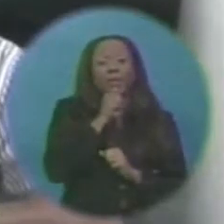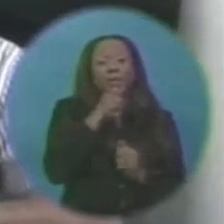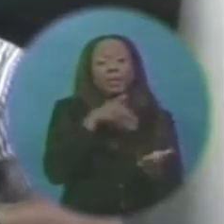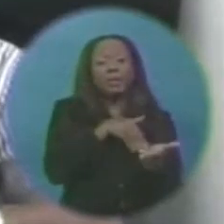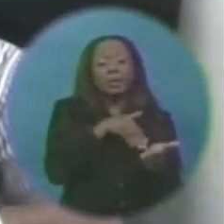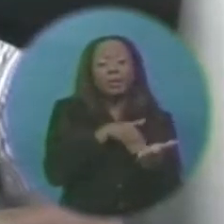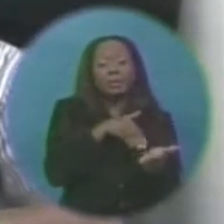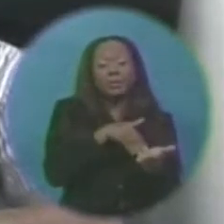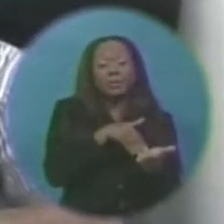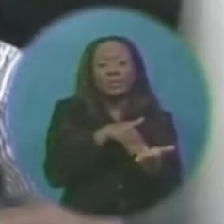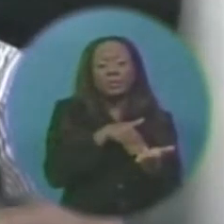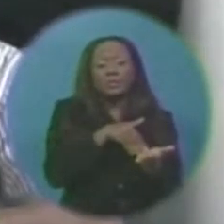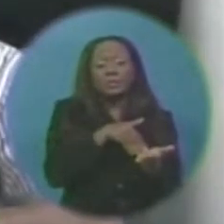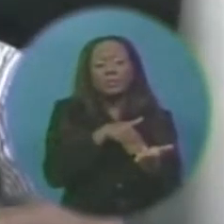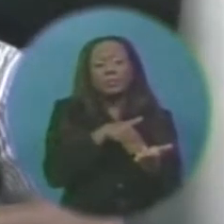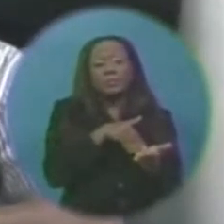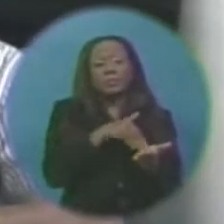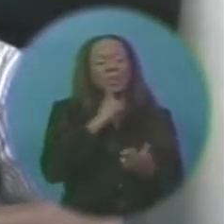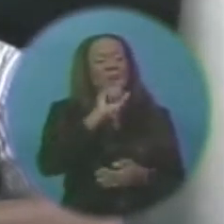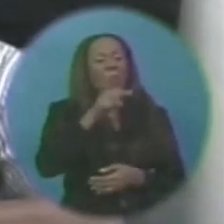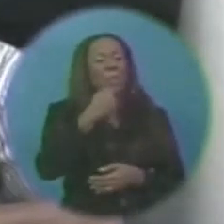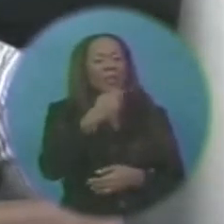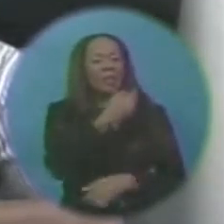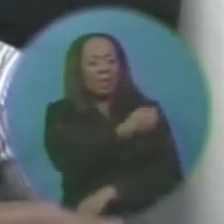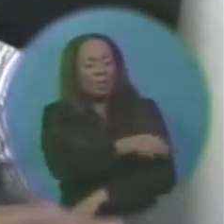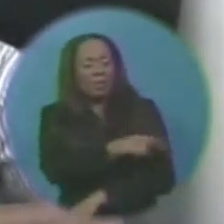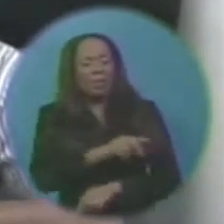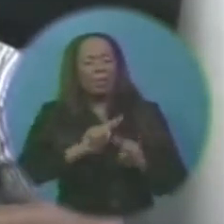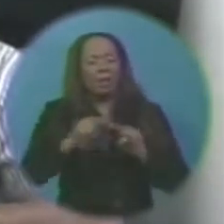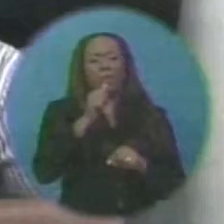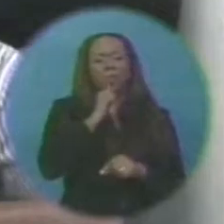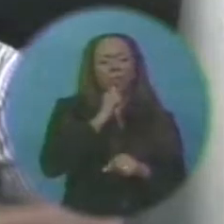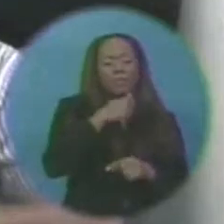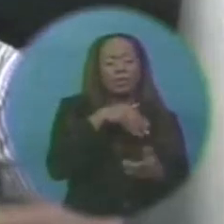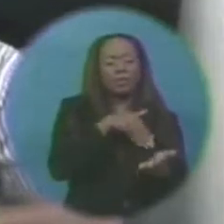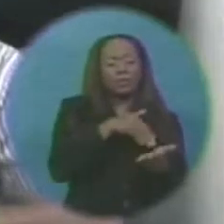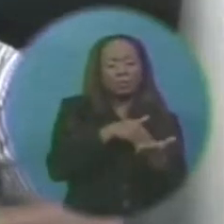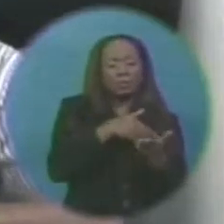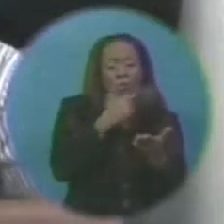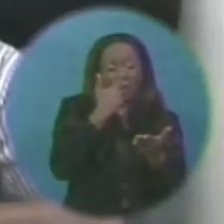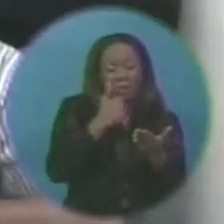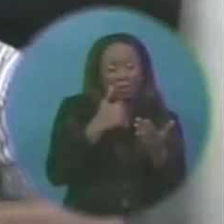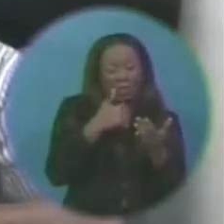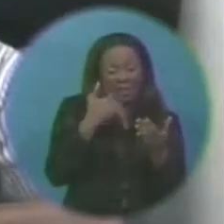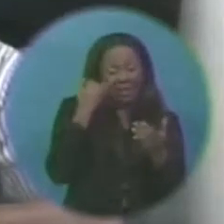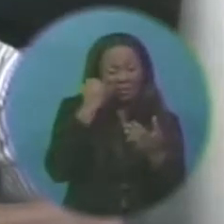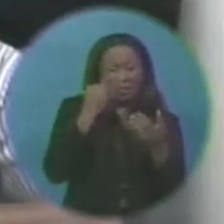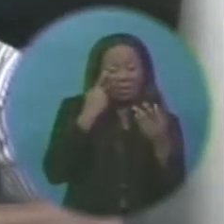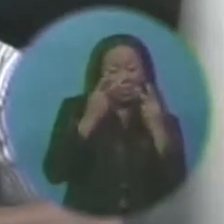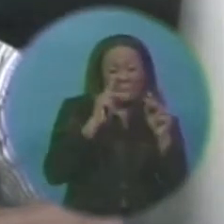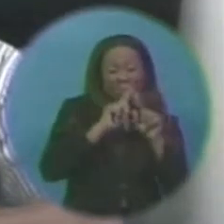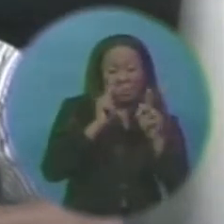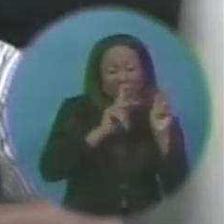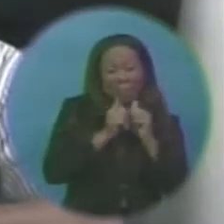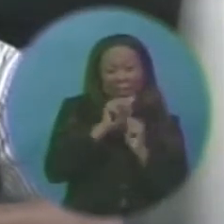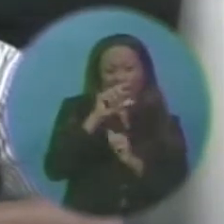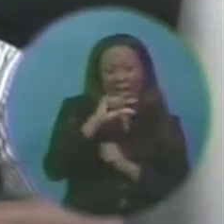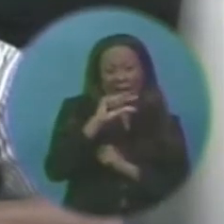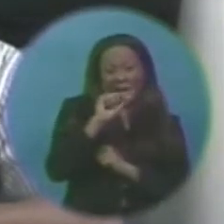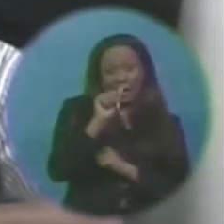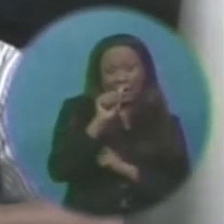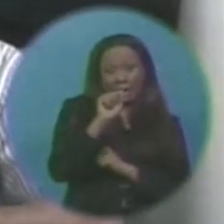doctors within the catchment to make sure that that information is also passed to the Ministry of Health on a timely basis. We